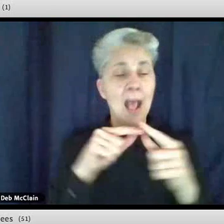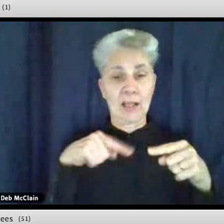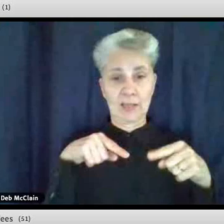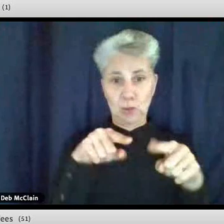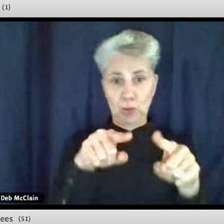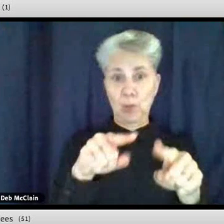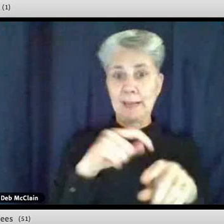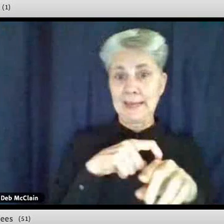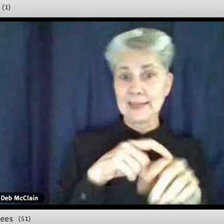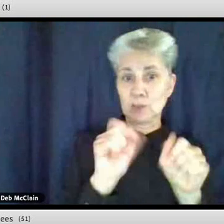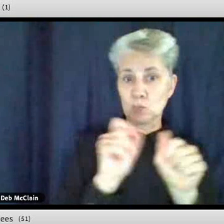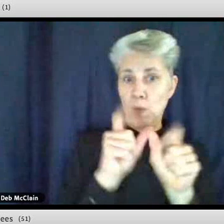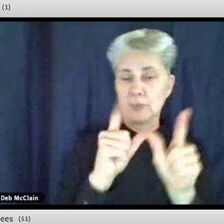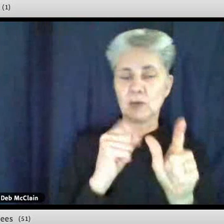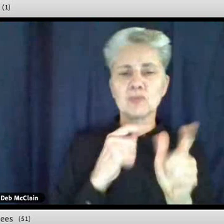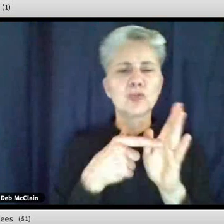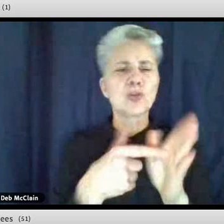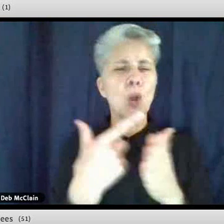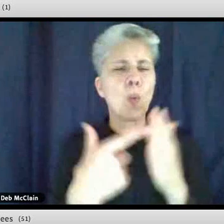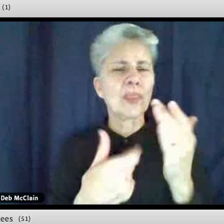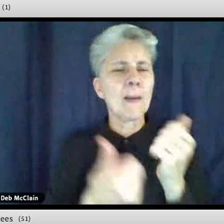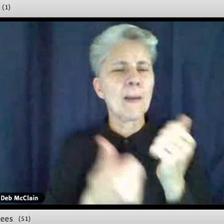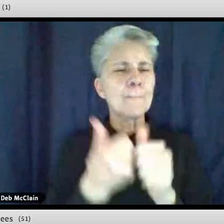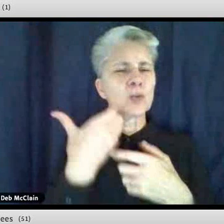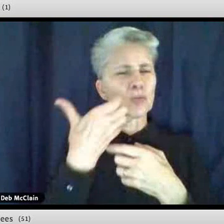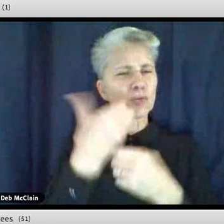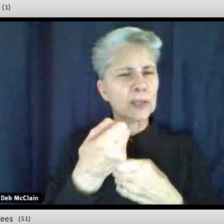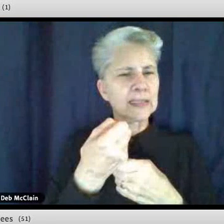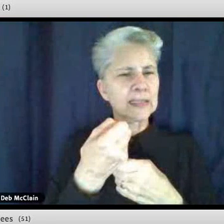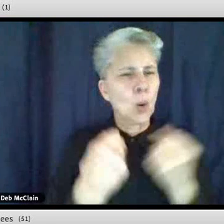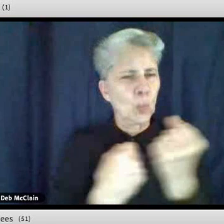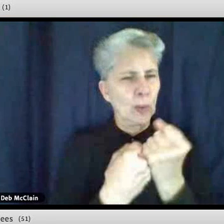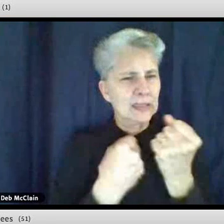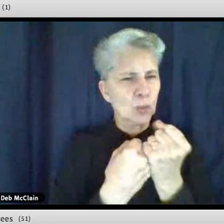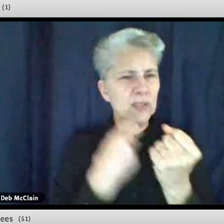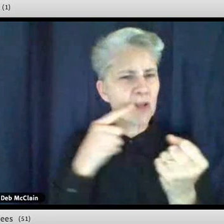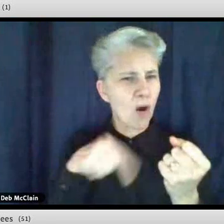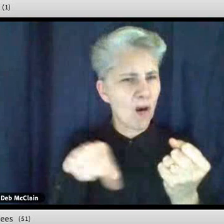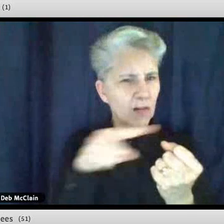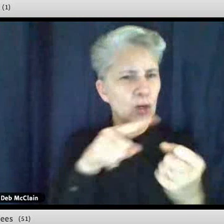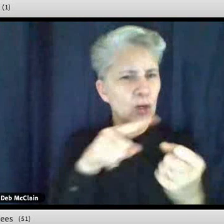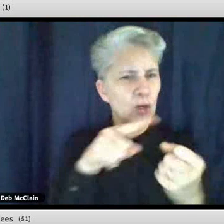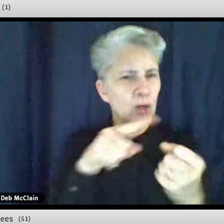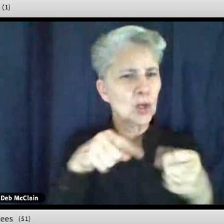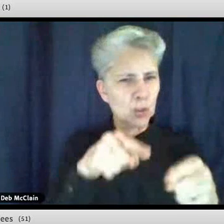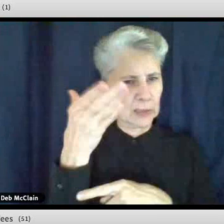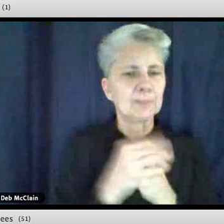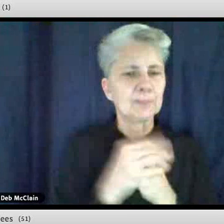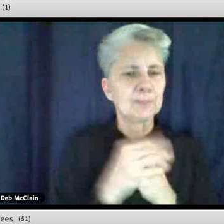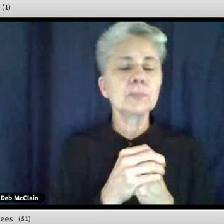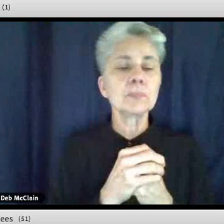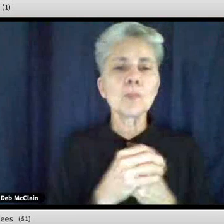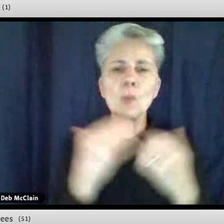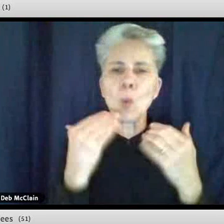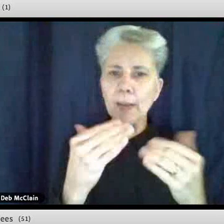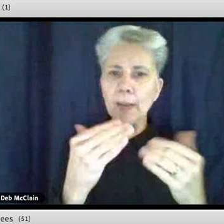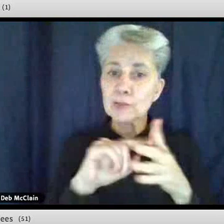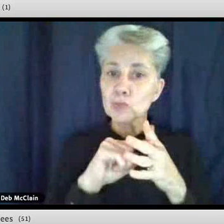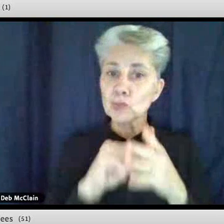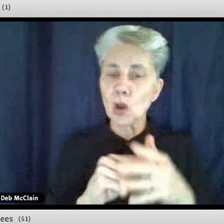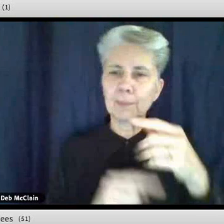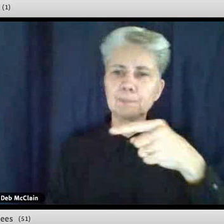to show you kind of what the most trusted resources that are out there throughout this presentation. So let's go ahead and get